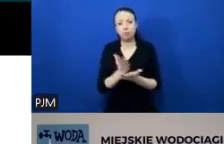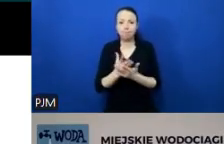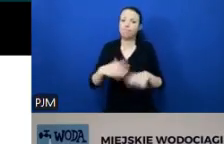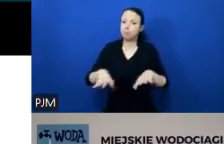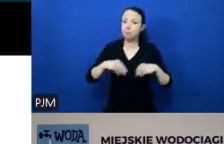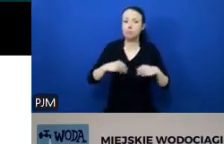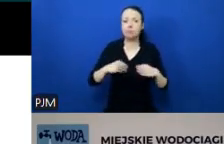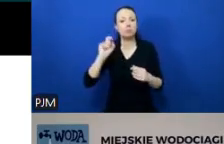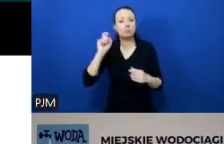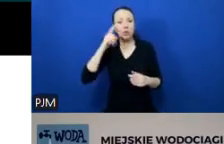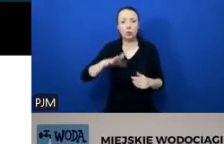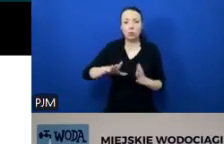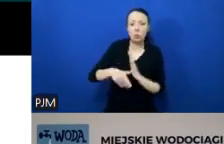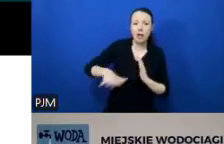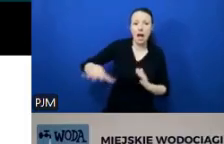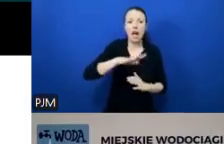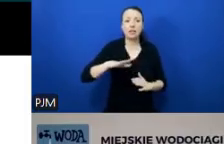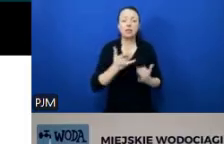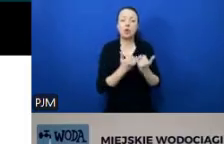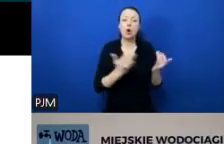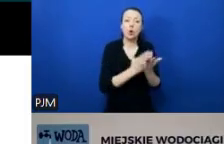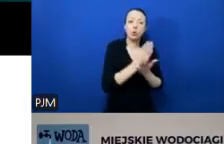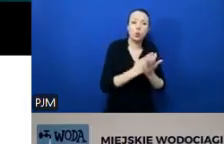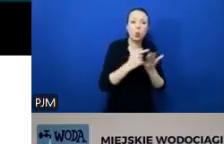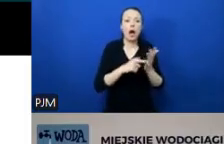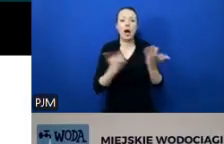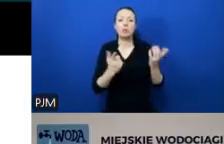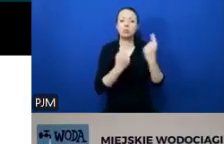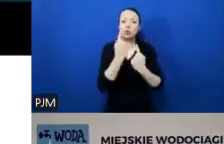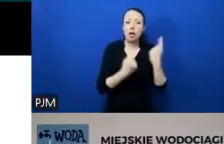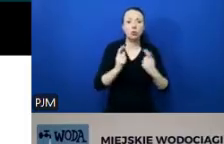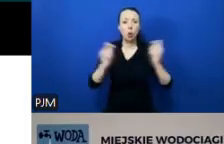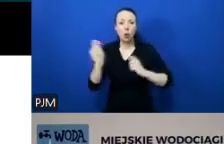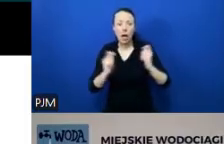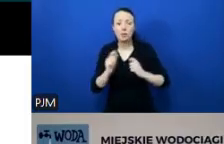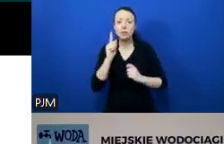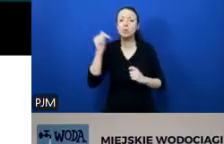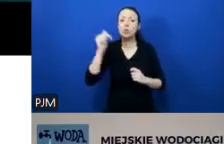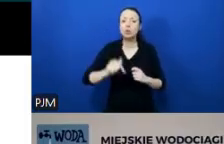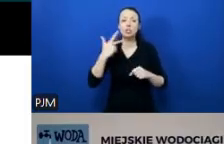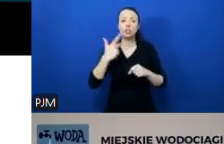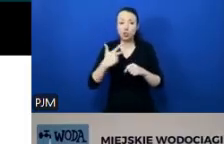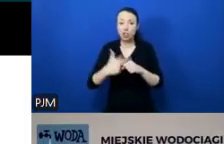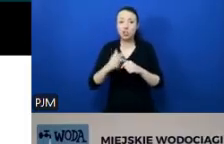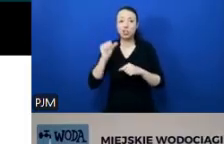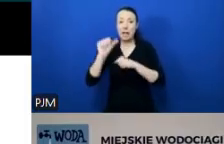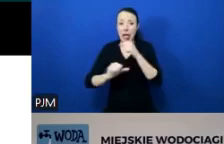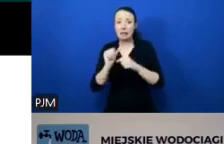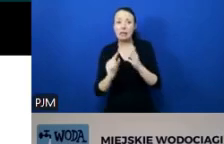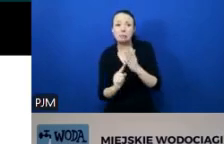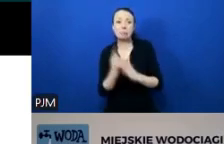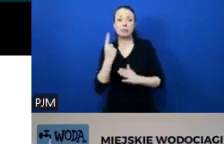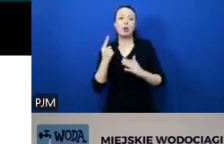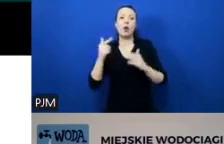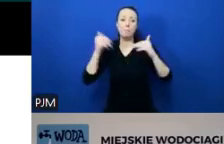that in city centers, service and industrial areas, no less than once in 30 years, there can